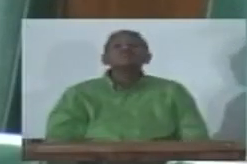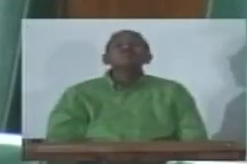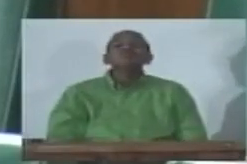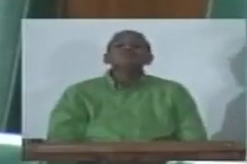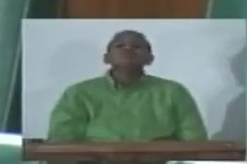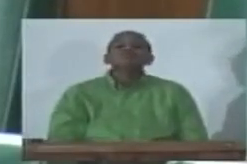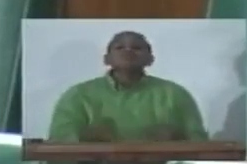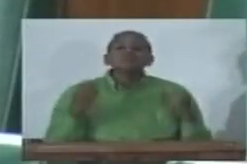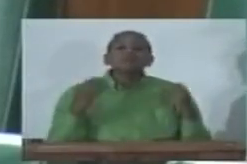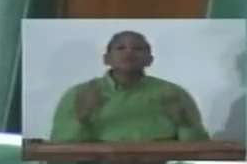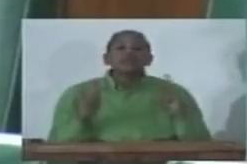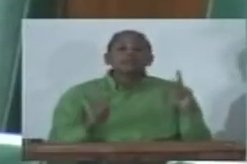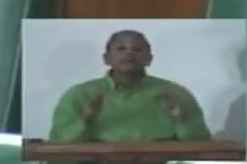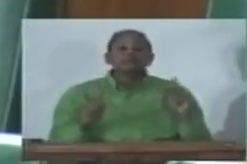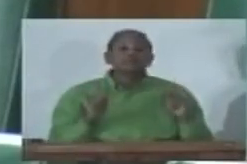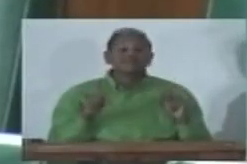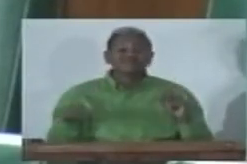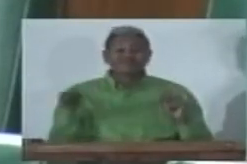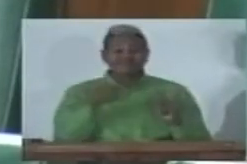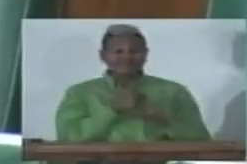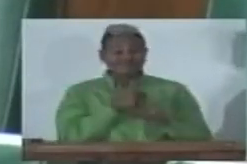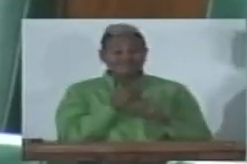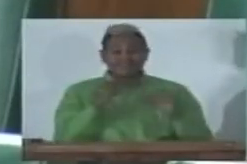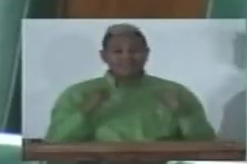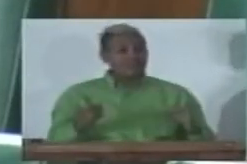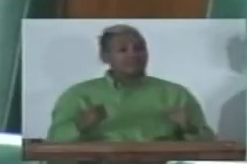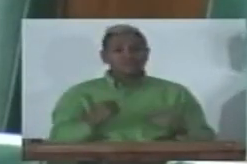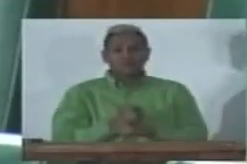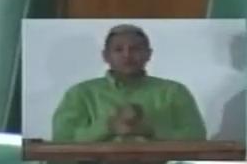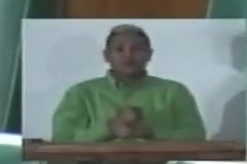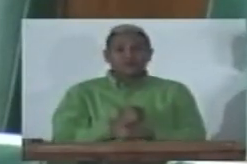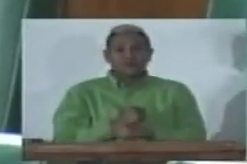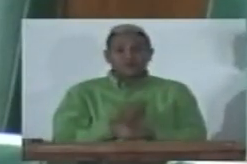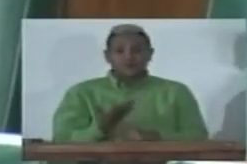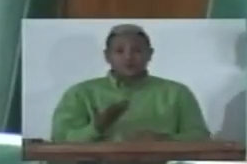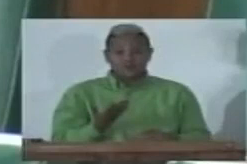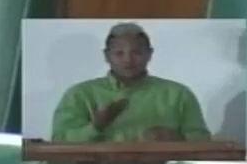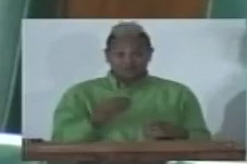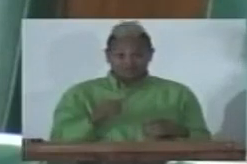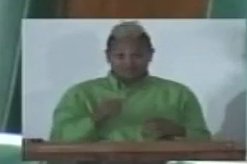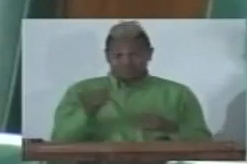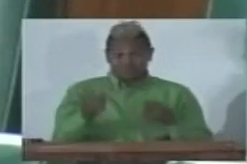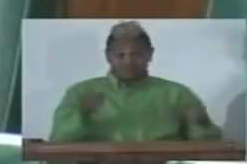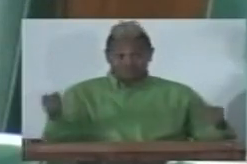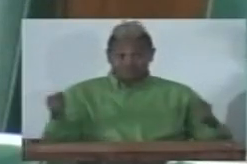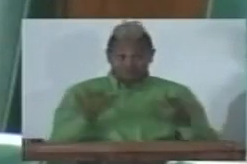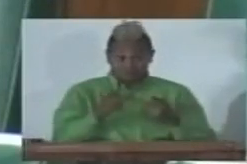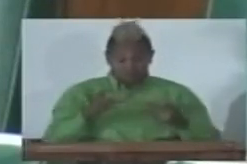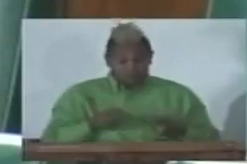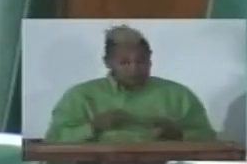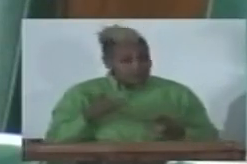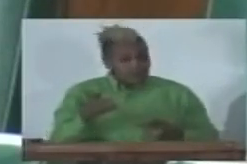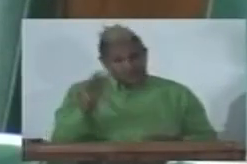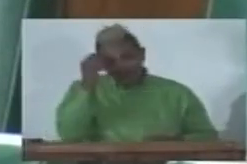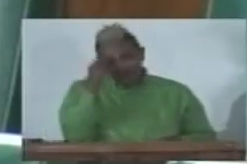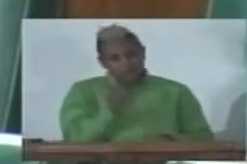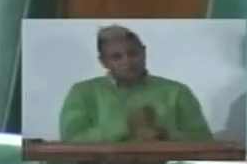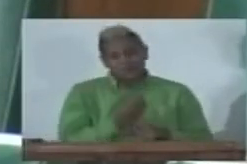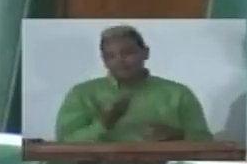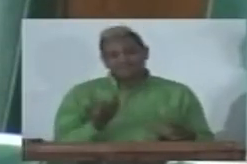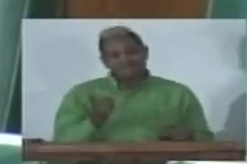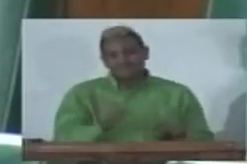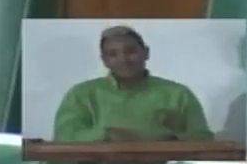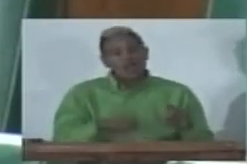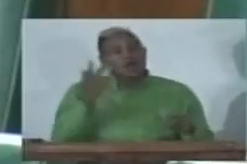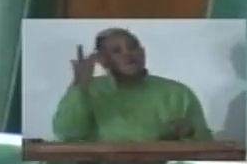Many persons, sir, are, however, unable to fill positions in the public sector, due in